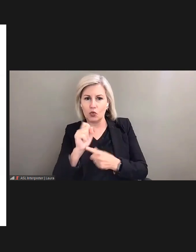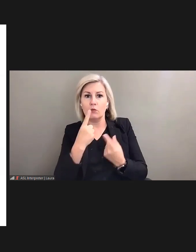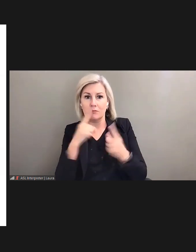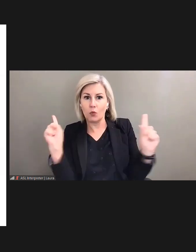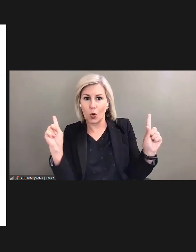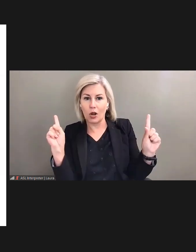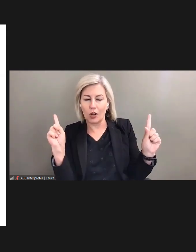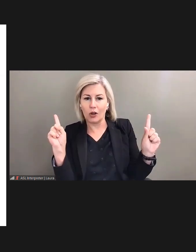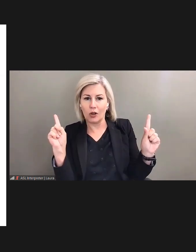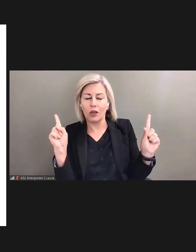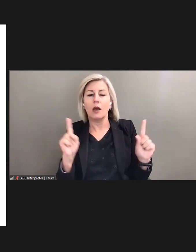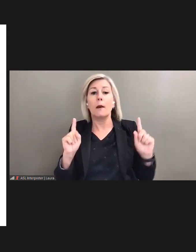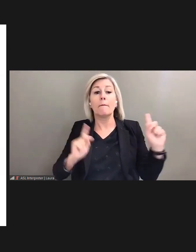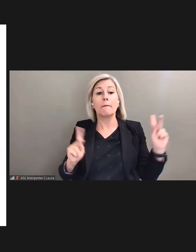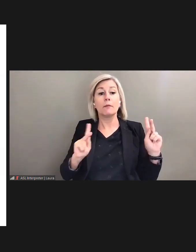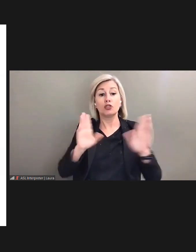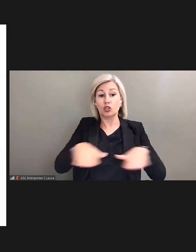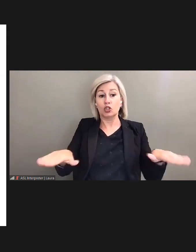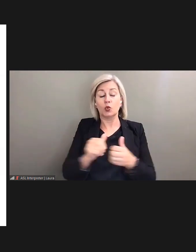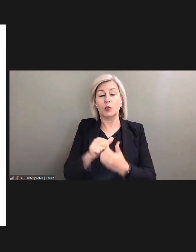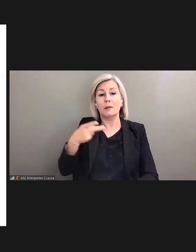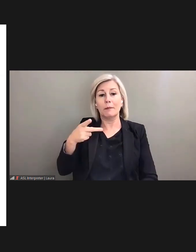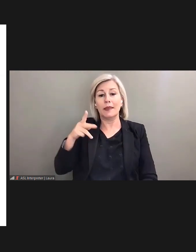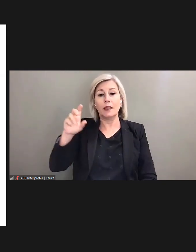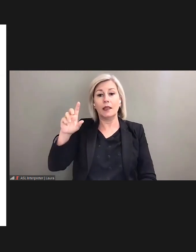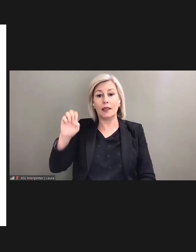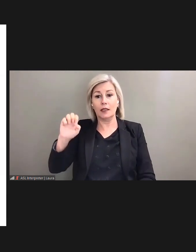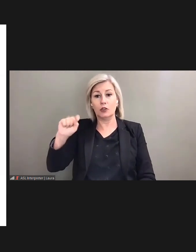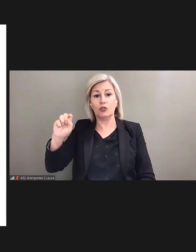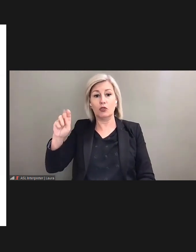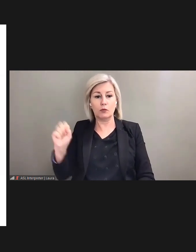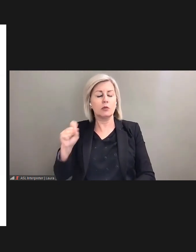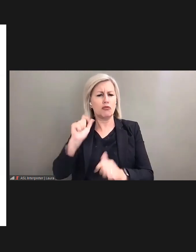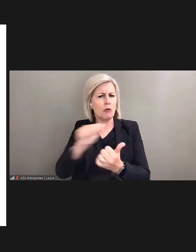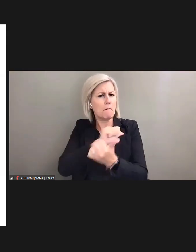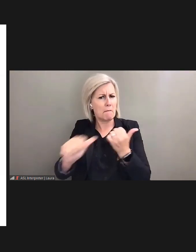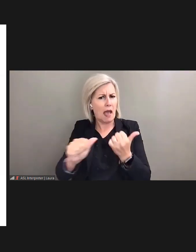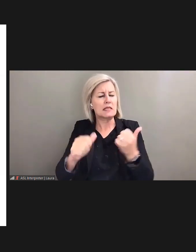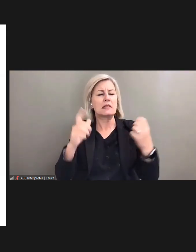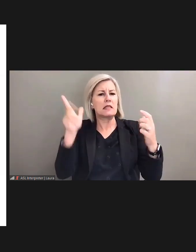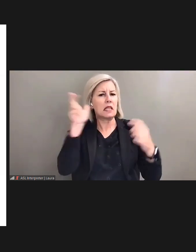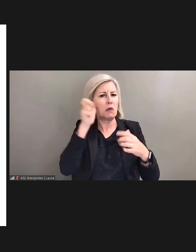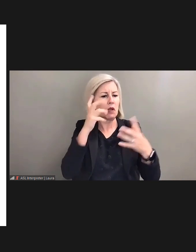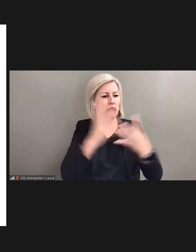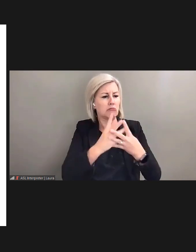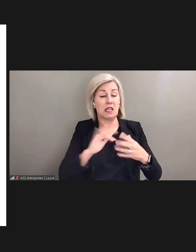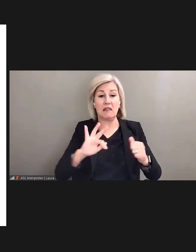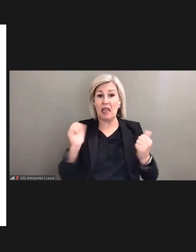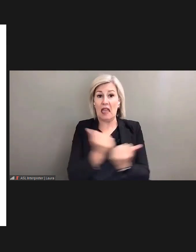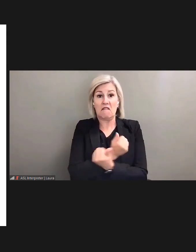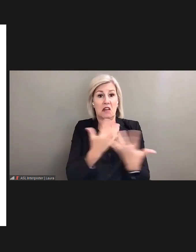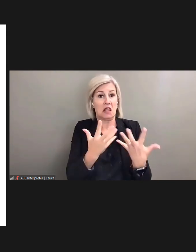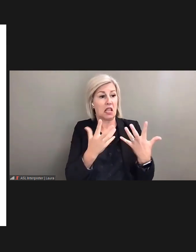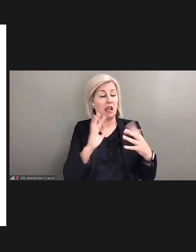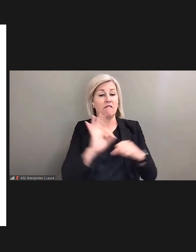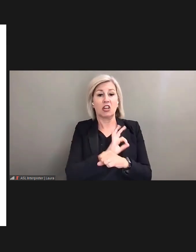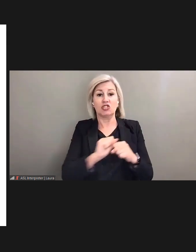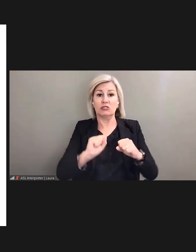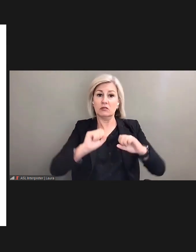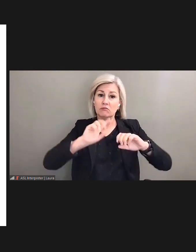Children with PE tubes should pass hearing screenings if the rest of their auditory system is functioning normally. So